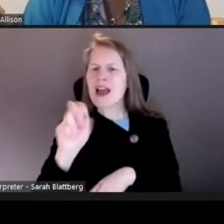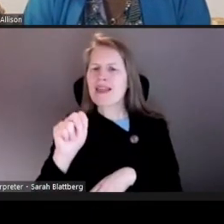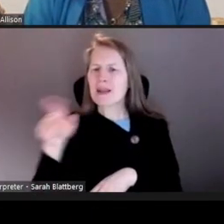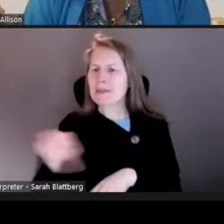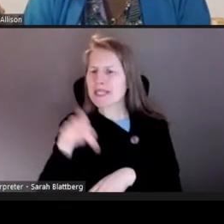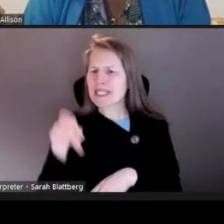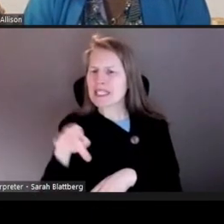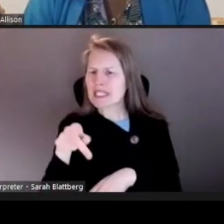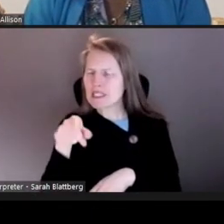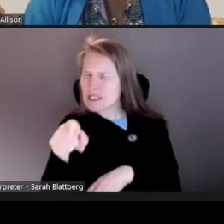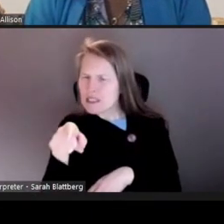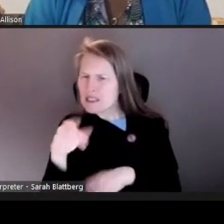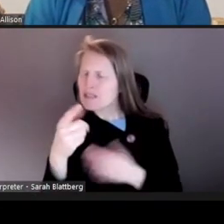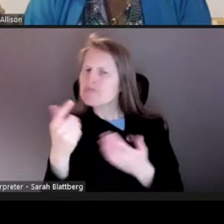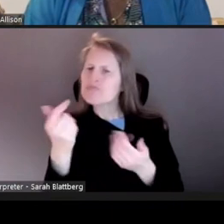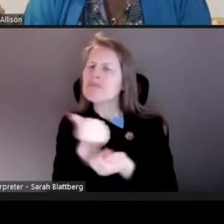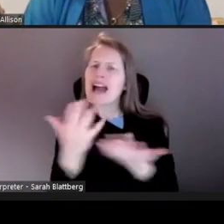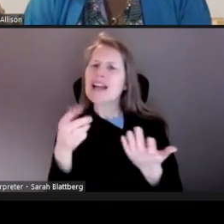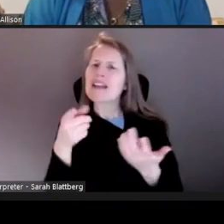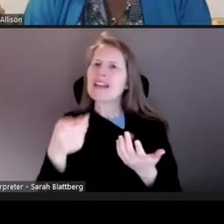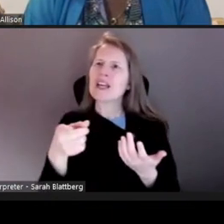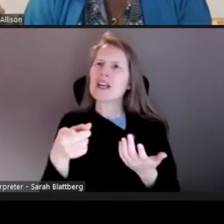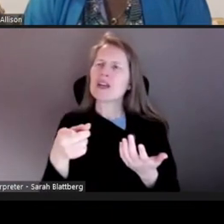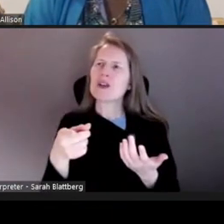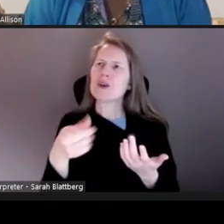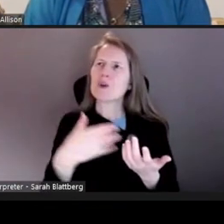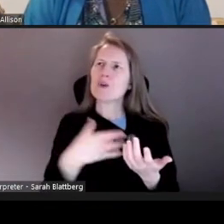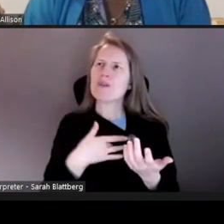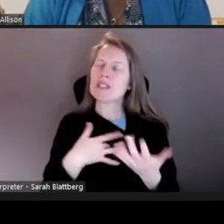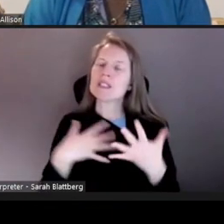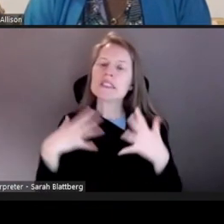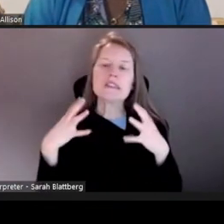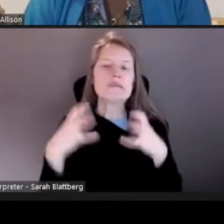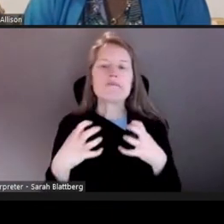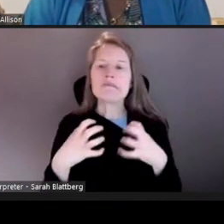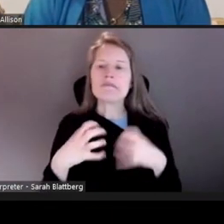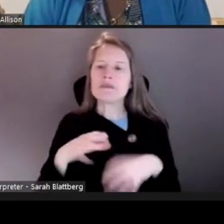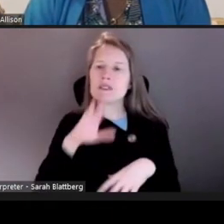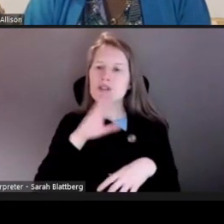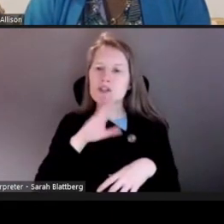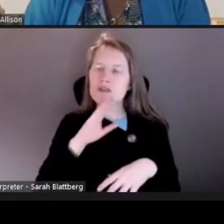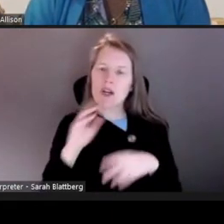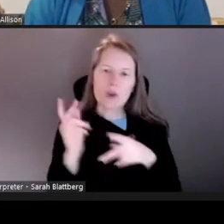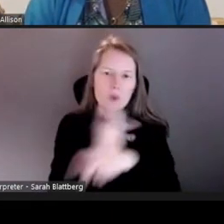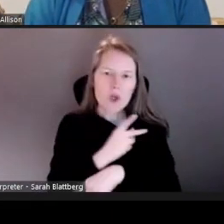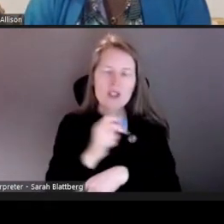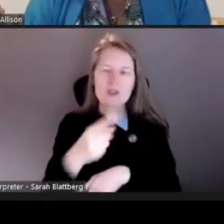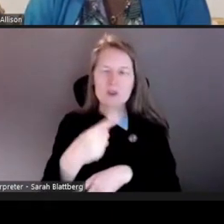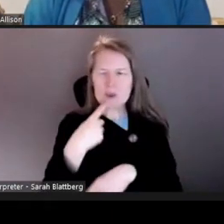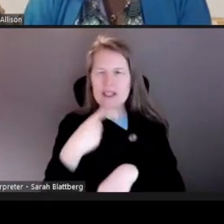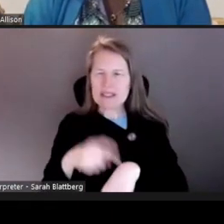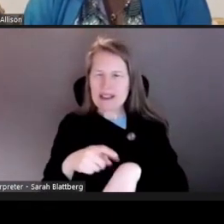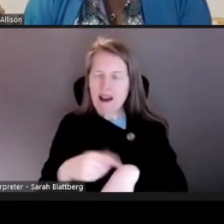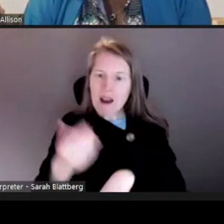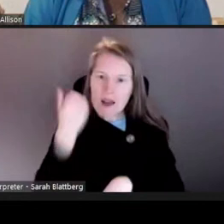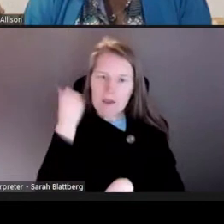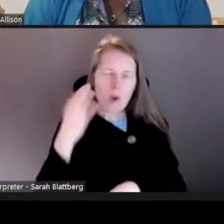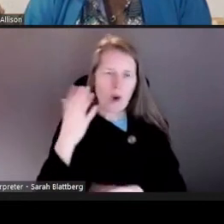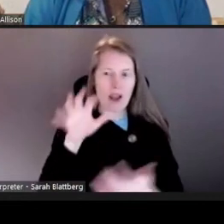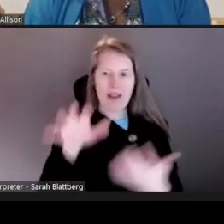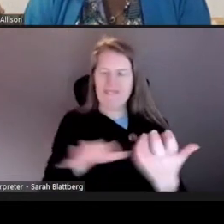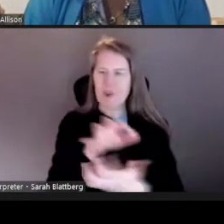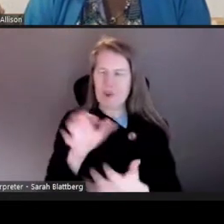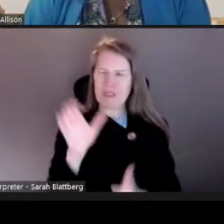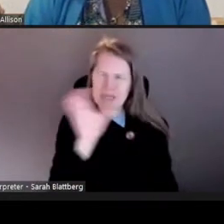anything that you found specifically kind of frustrating, or you talked about it being time consuming or confusing about shopping